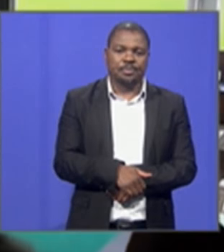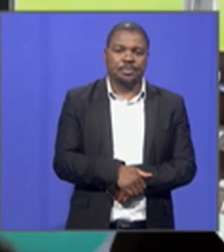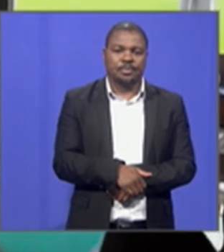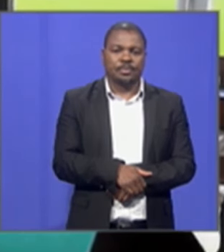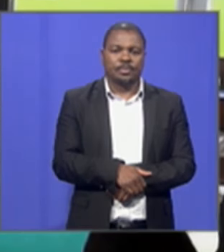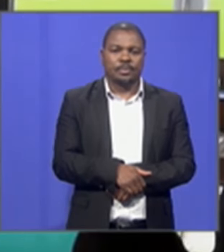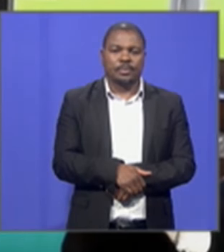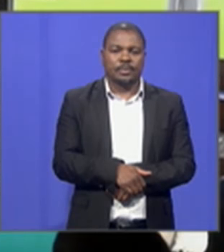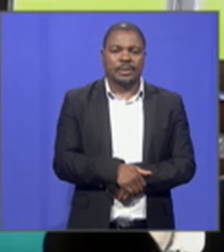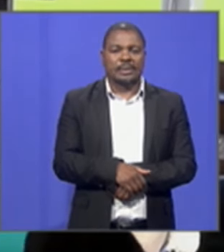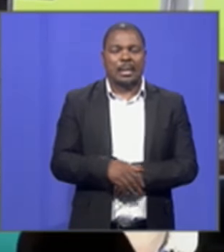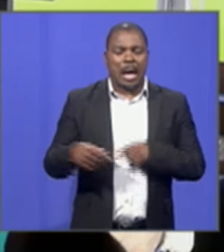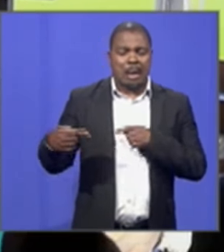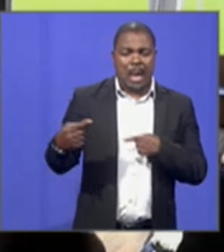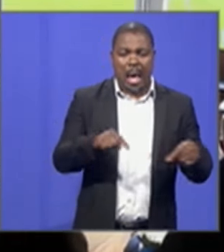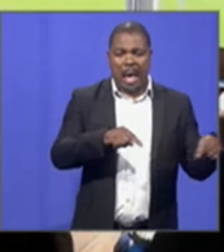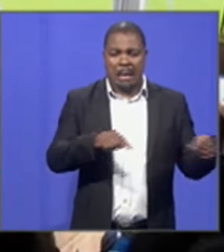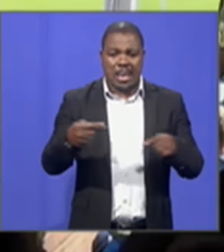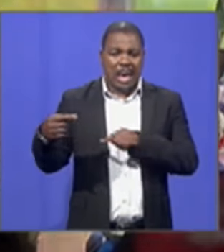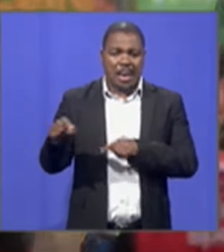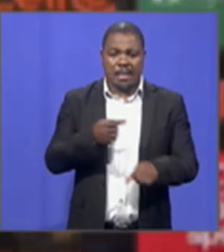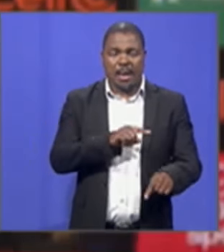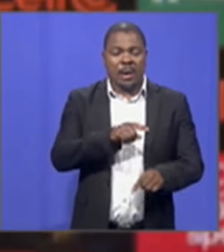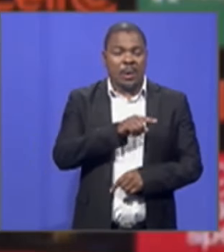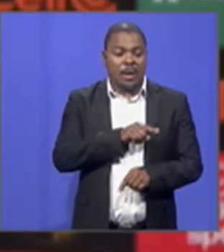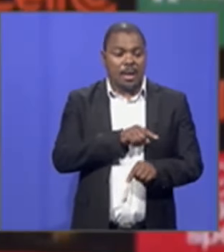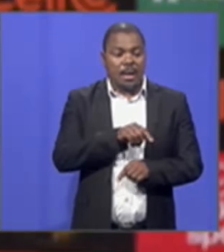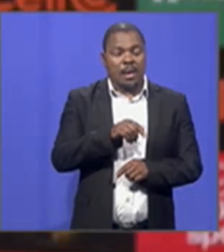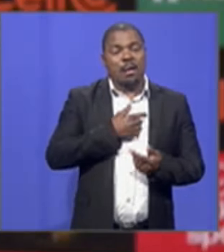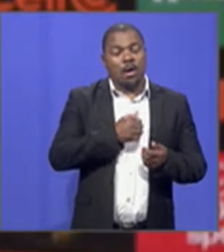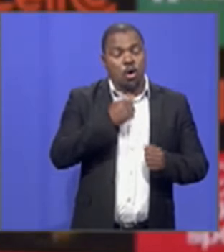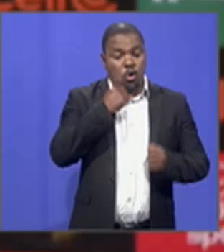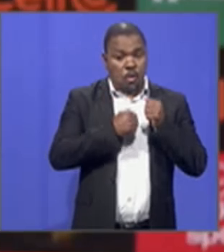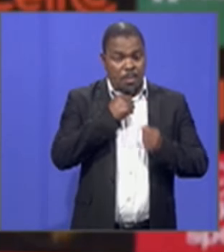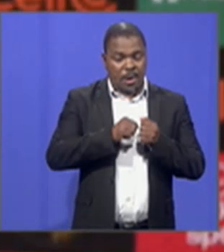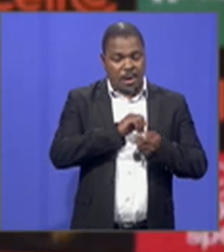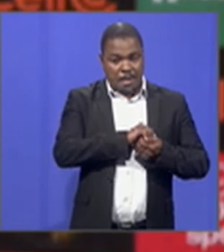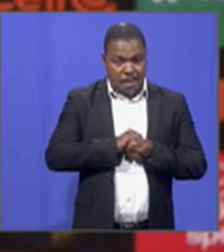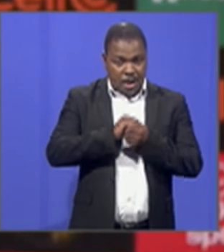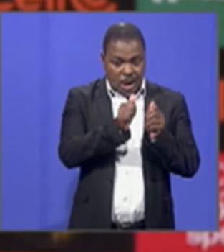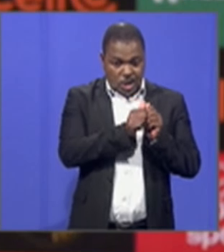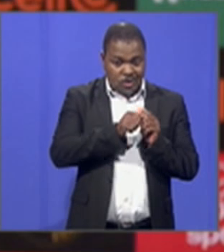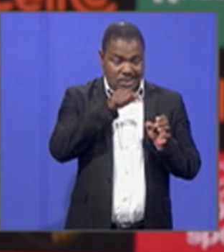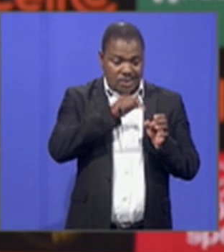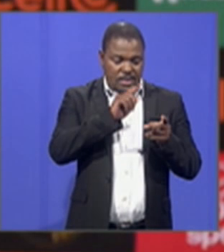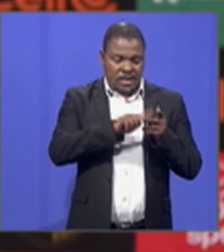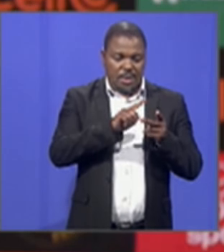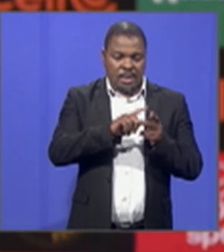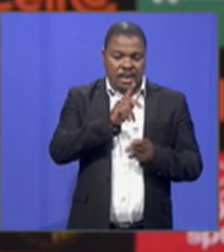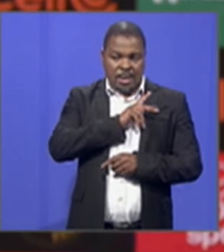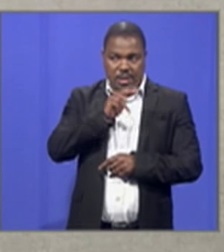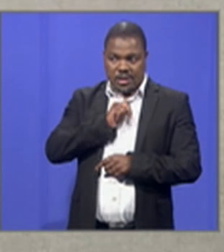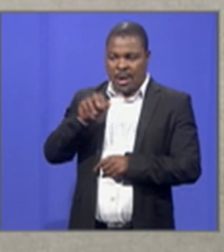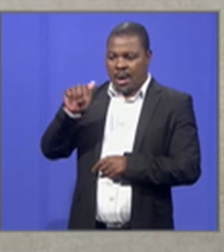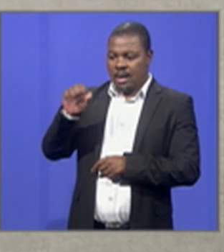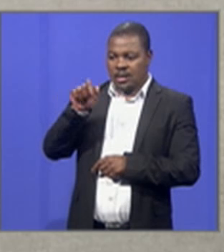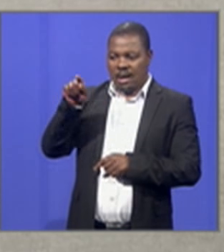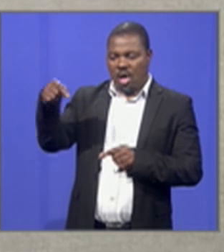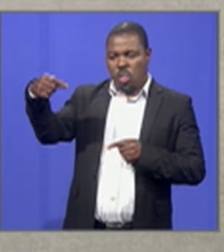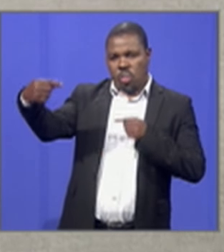Go dikgogakgogano tše dintšhi magareng ga Comrades Marathon Association le mokgatlo wa KwaZulu-Natal